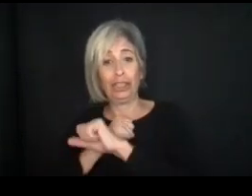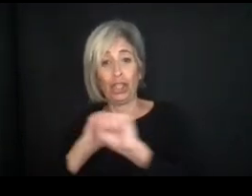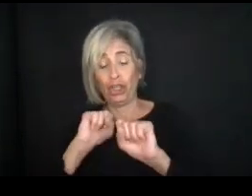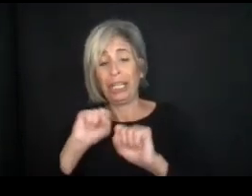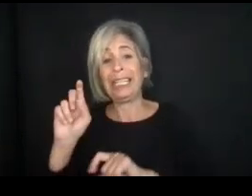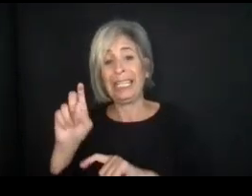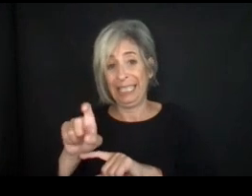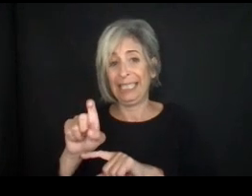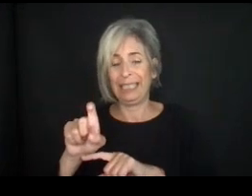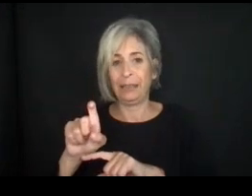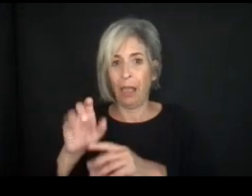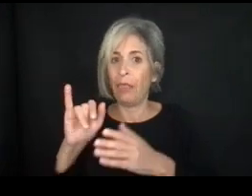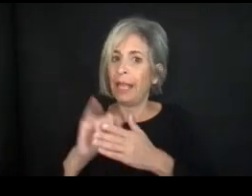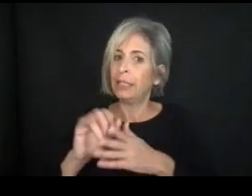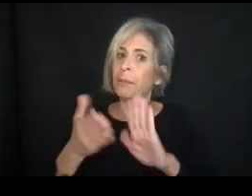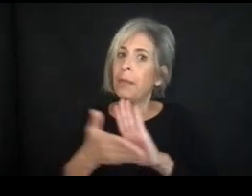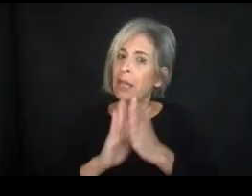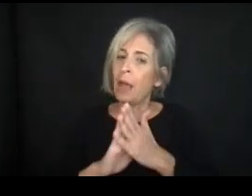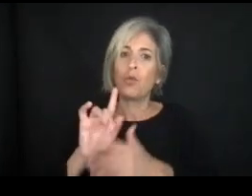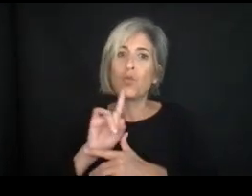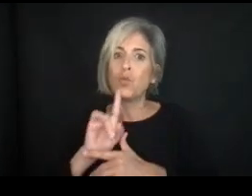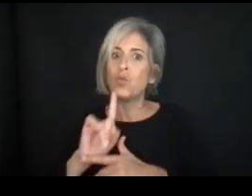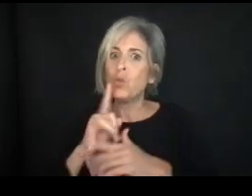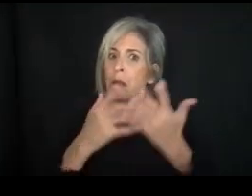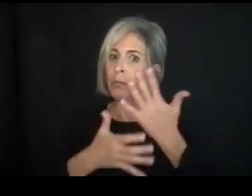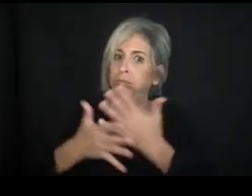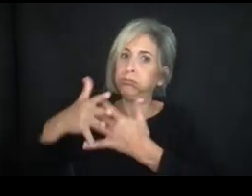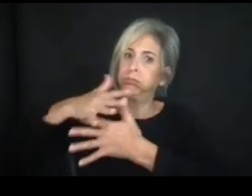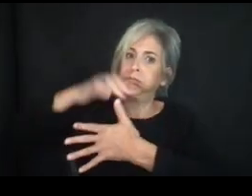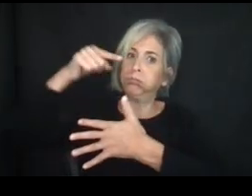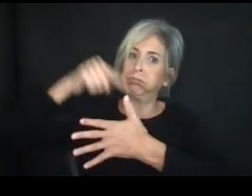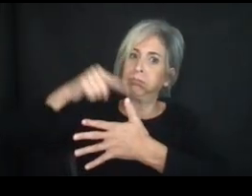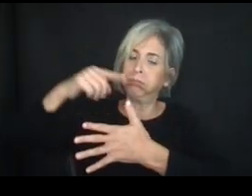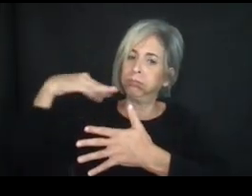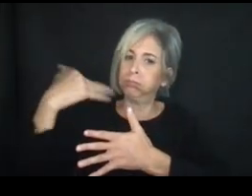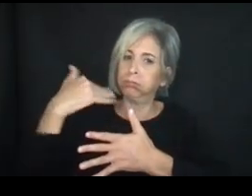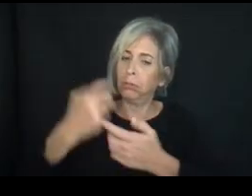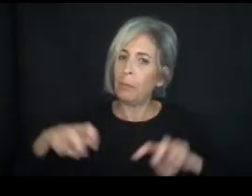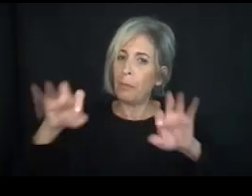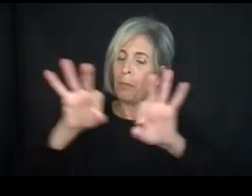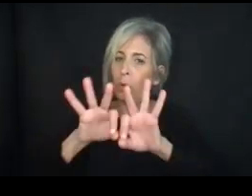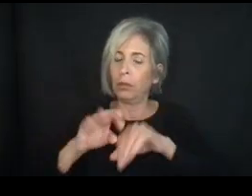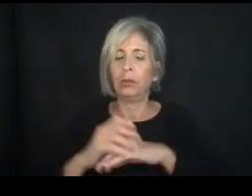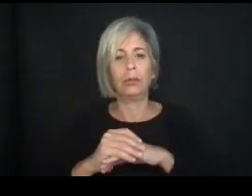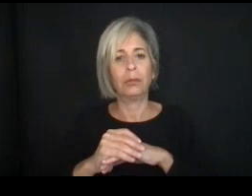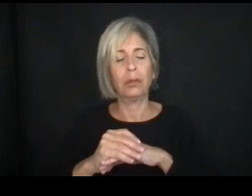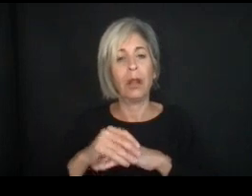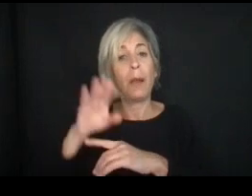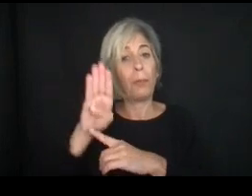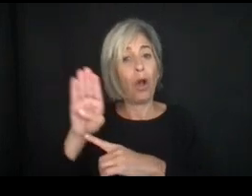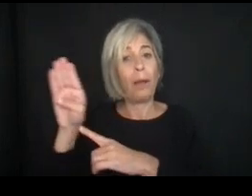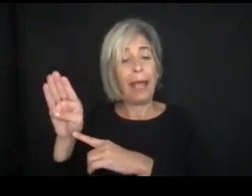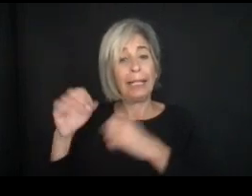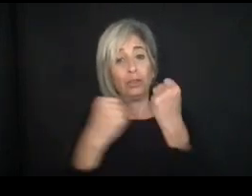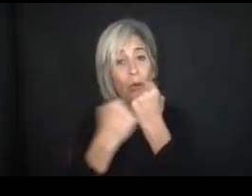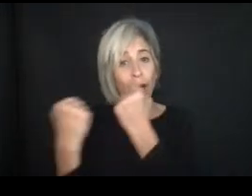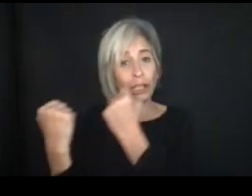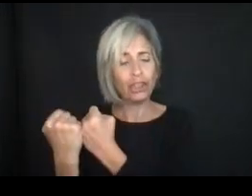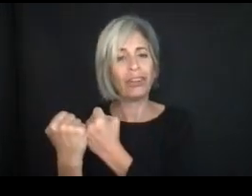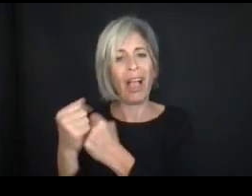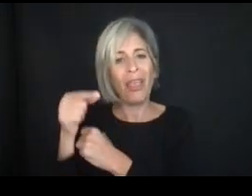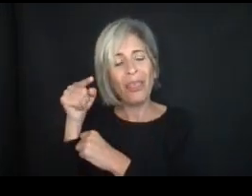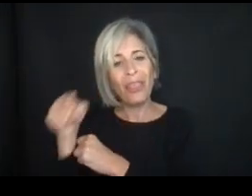is something that's become very, very prevalent in our world today. Broadband infrastructure. This has